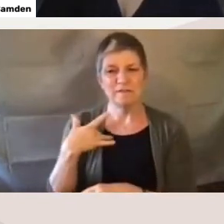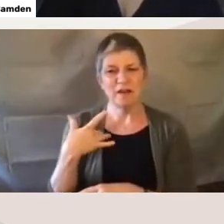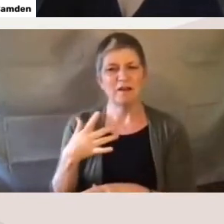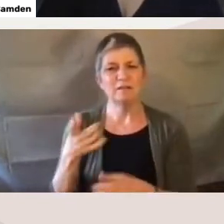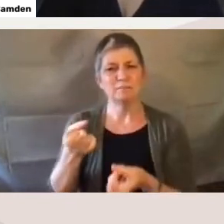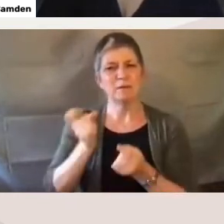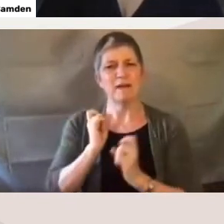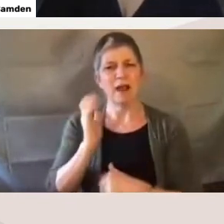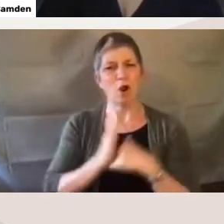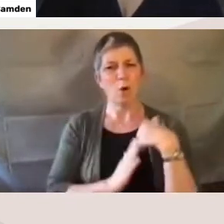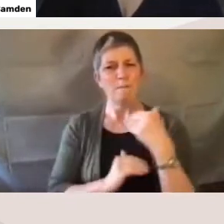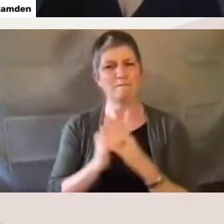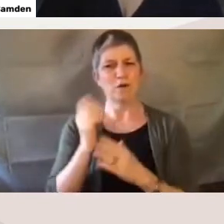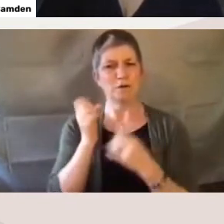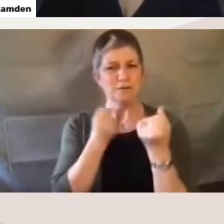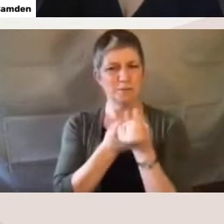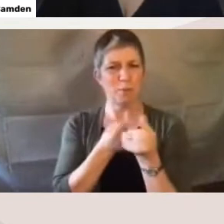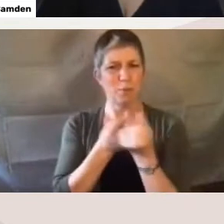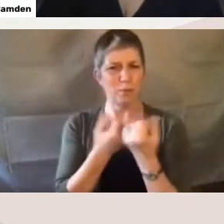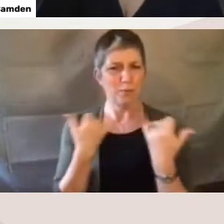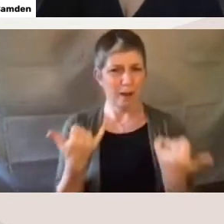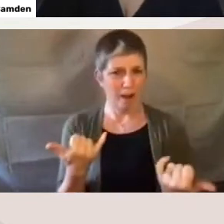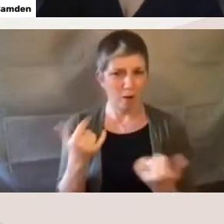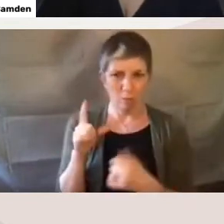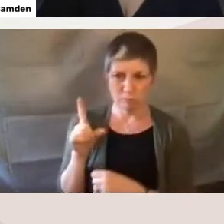and that help support you and sustain you?